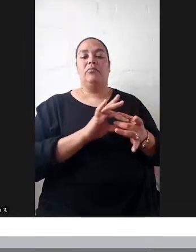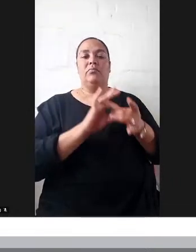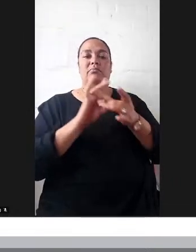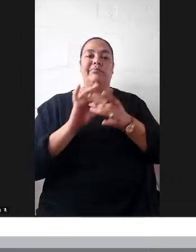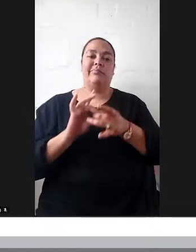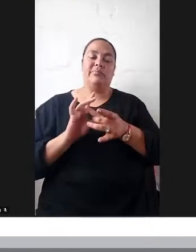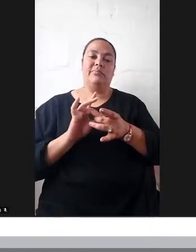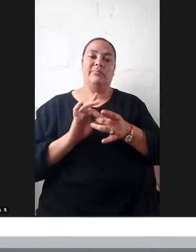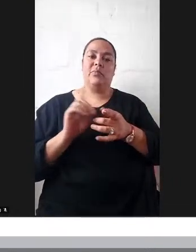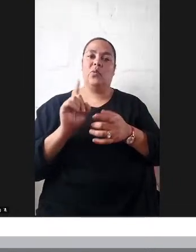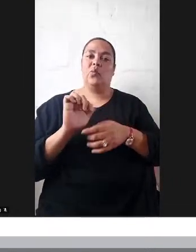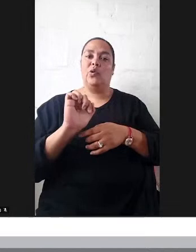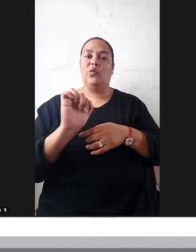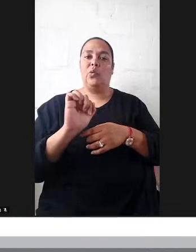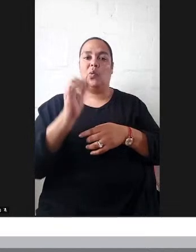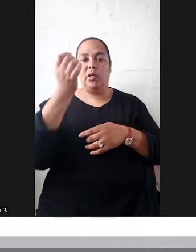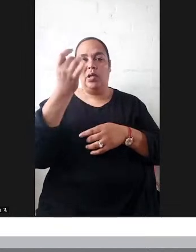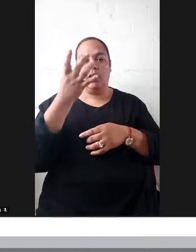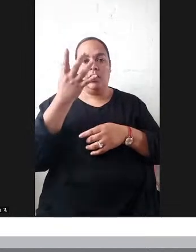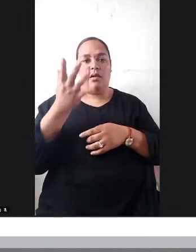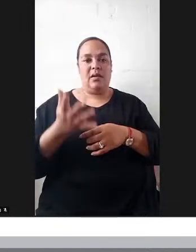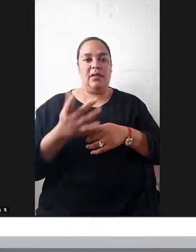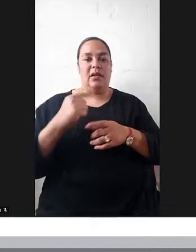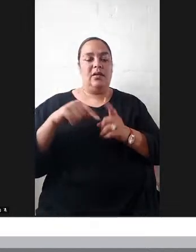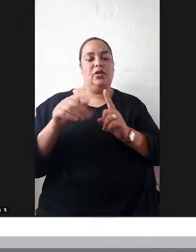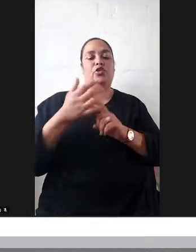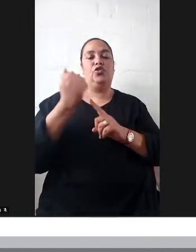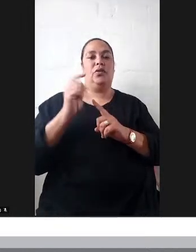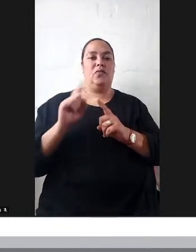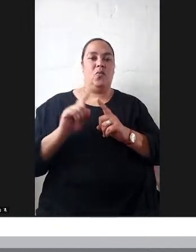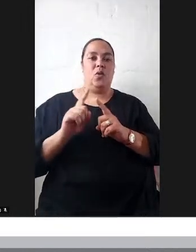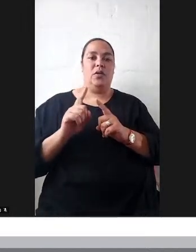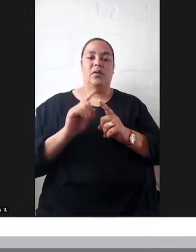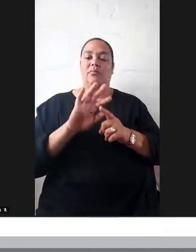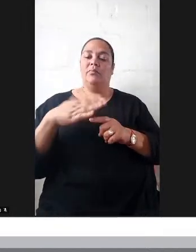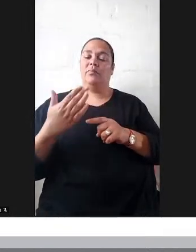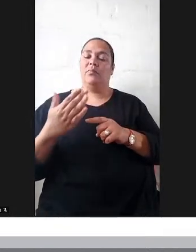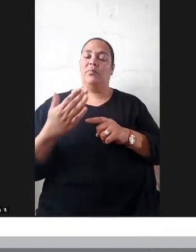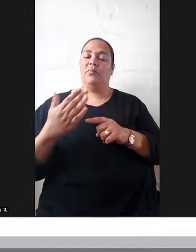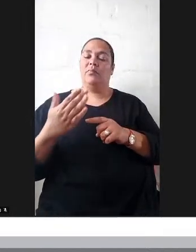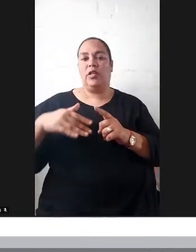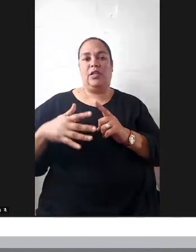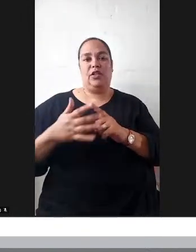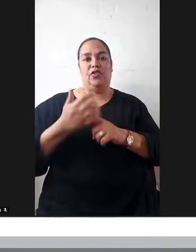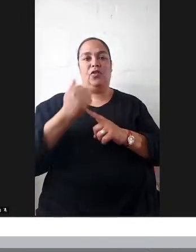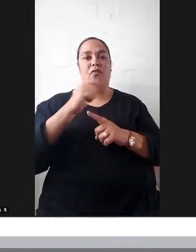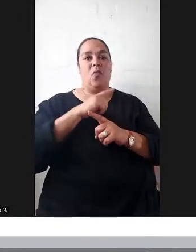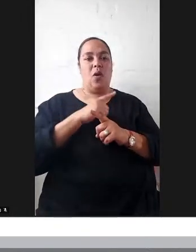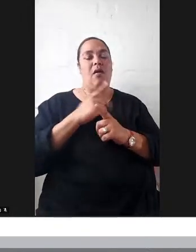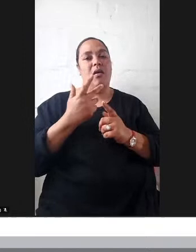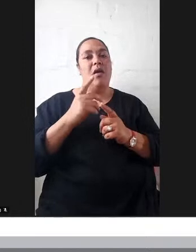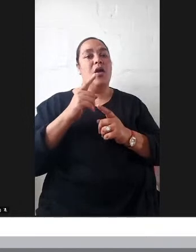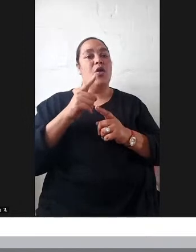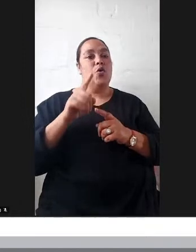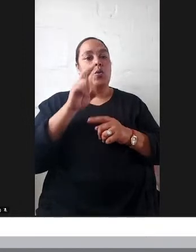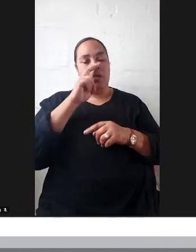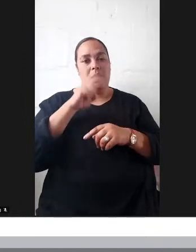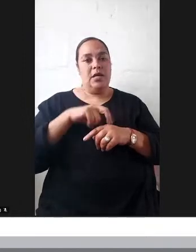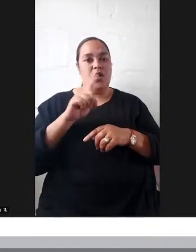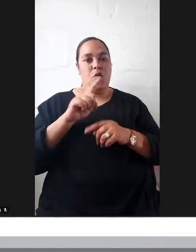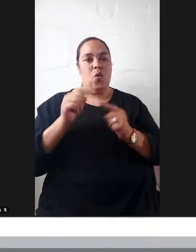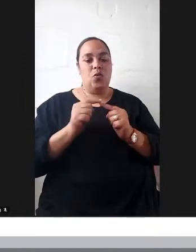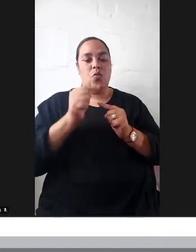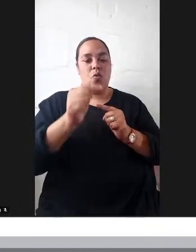the indicators achieved versus those that are not achieved, because obviously one would have to go and